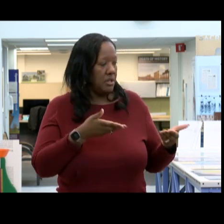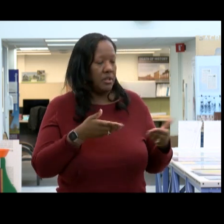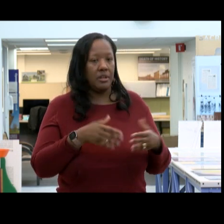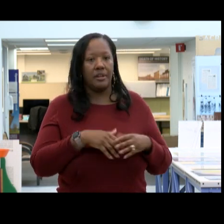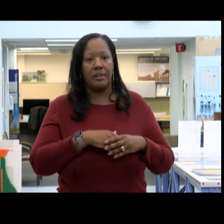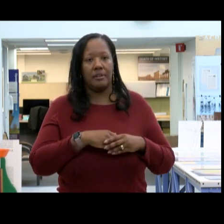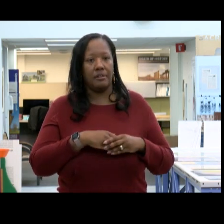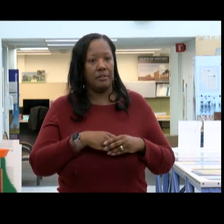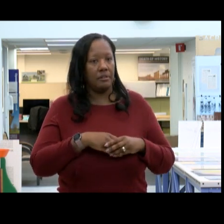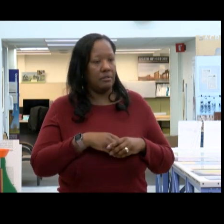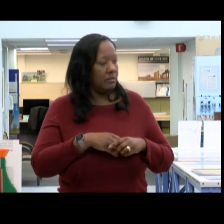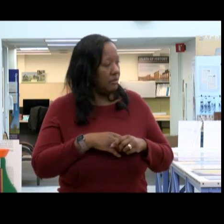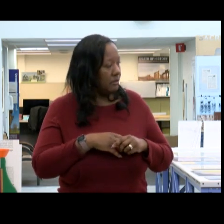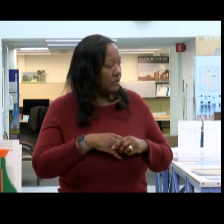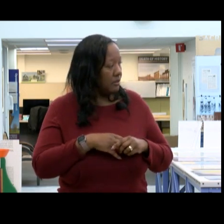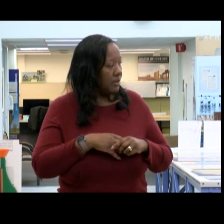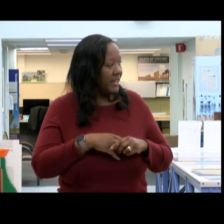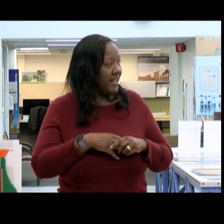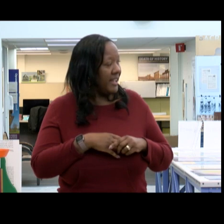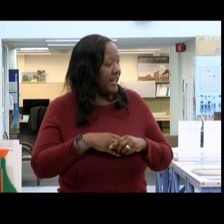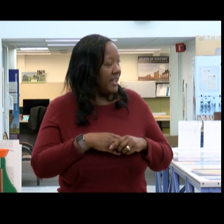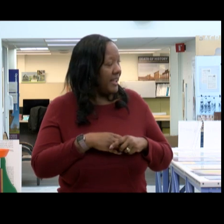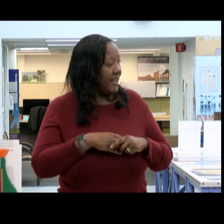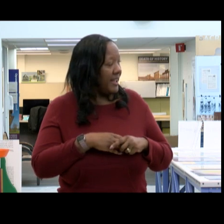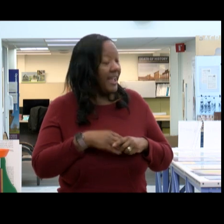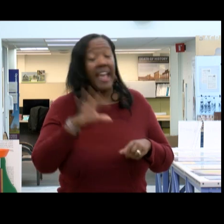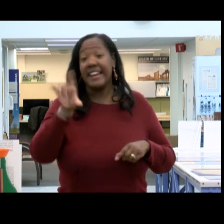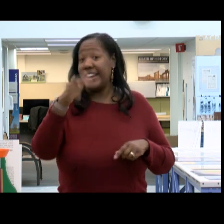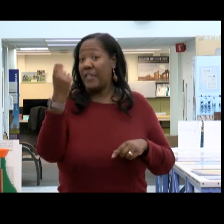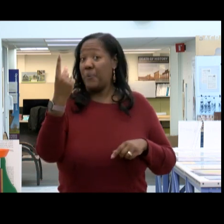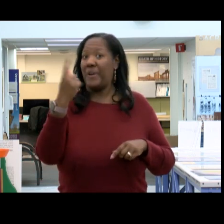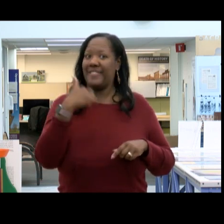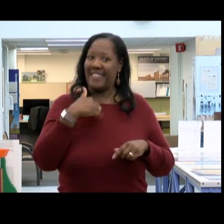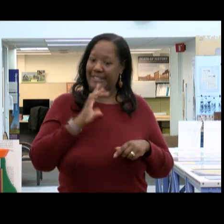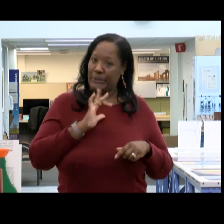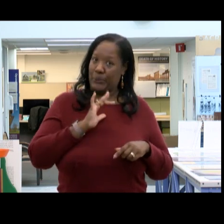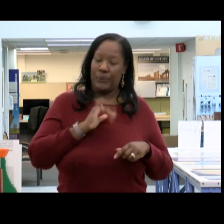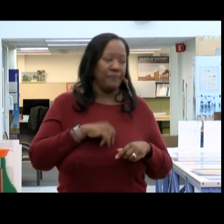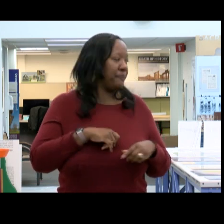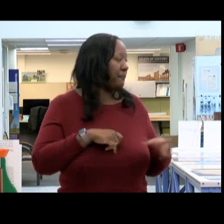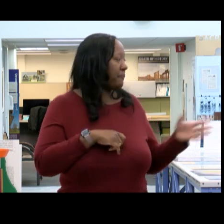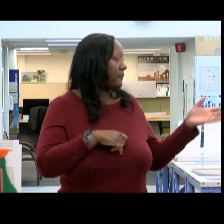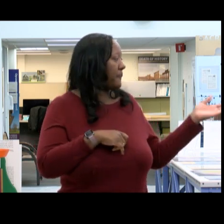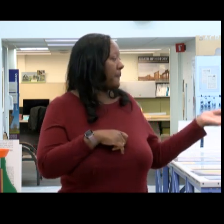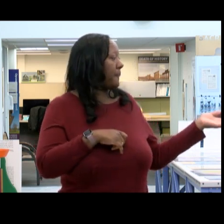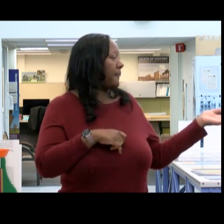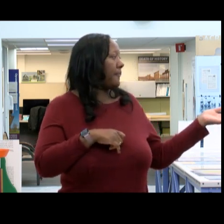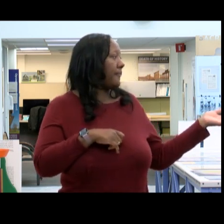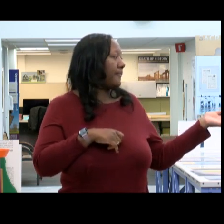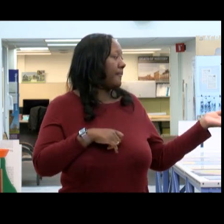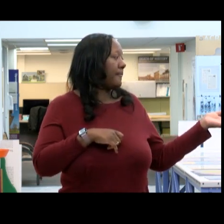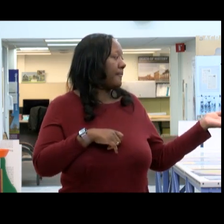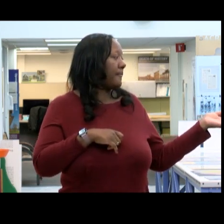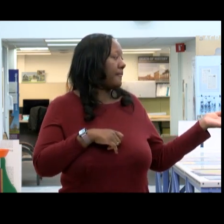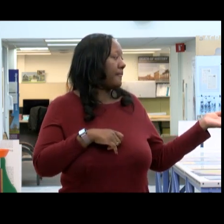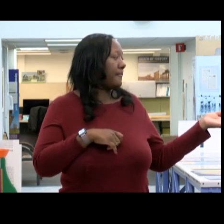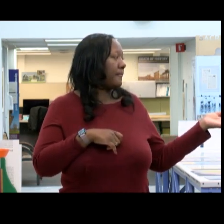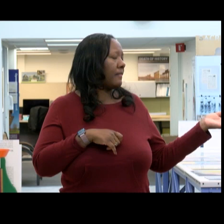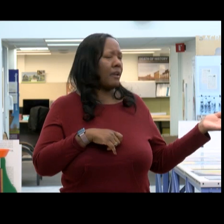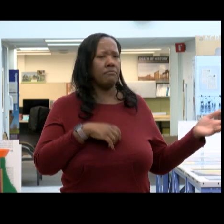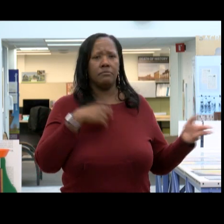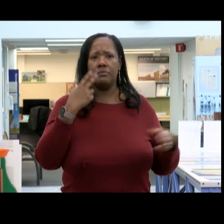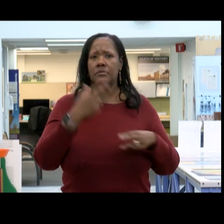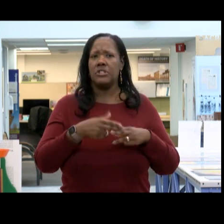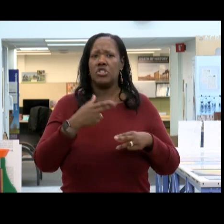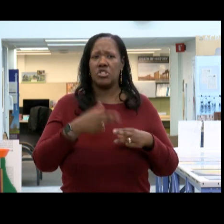And the other stuff, which is kind of cool, and you should come up and play with this afterwards. This is a product called Fantastic, which is a